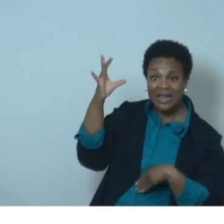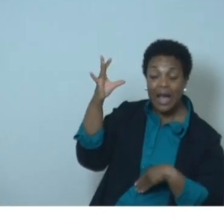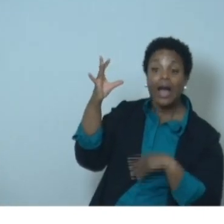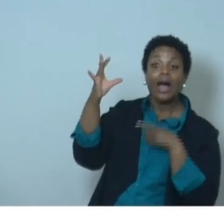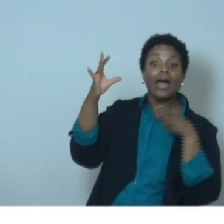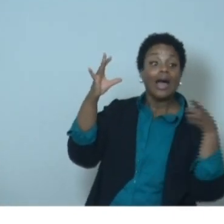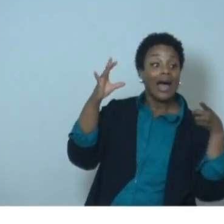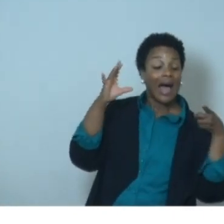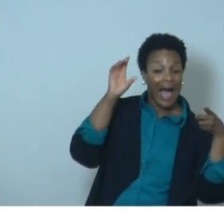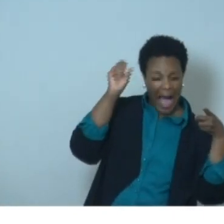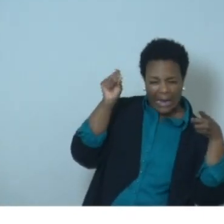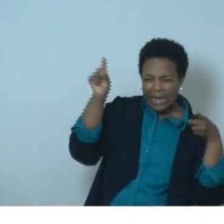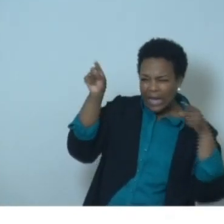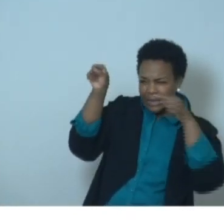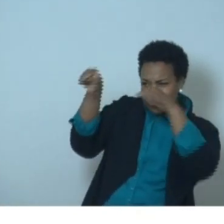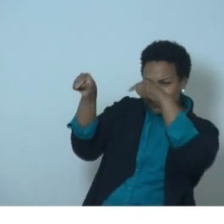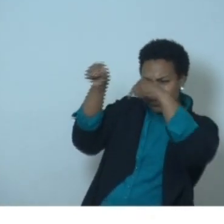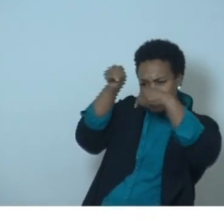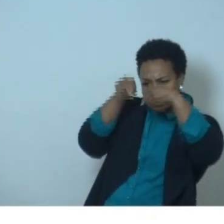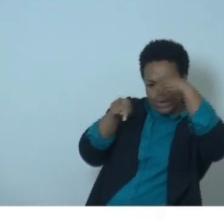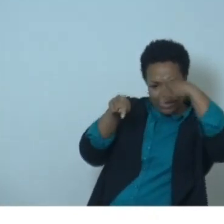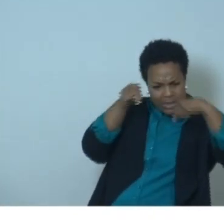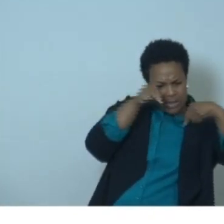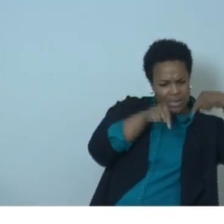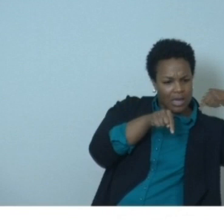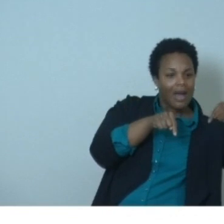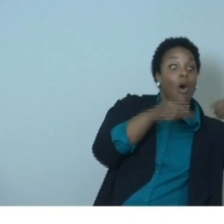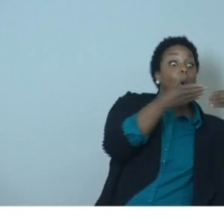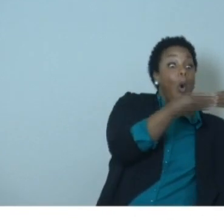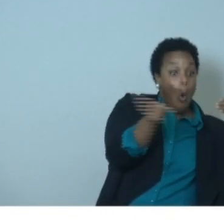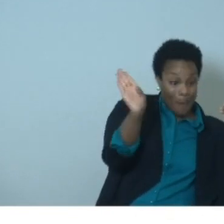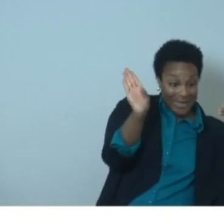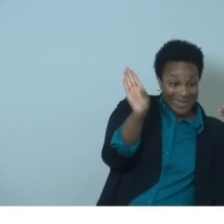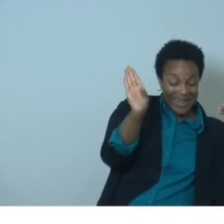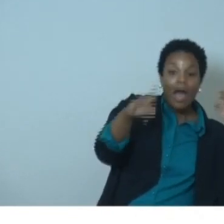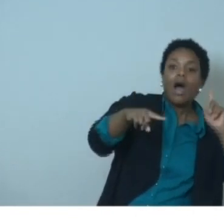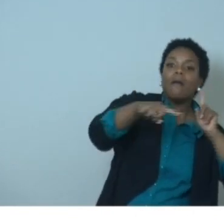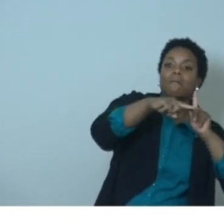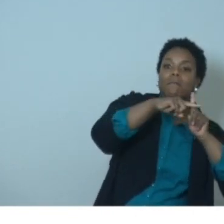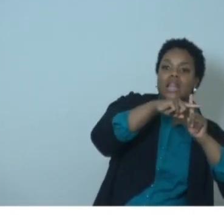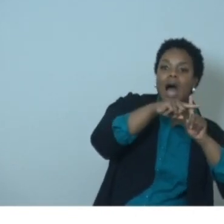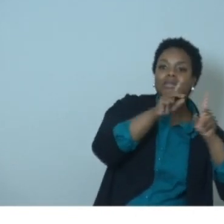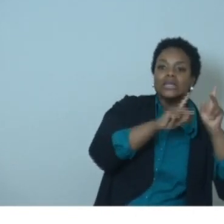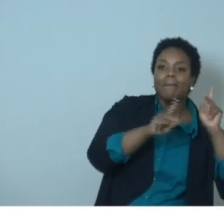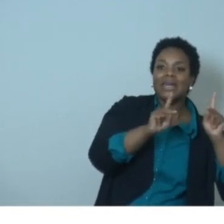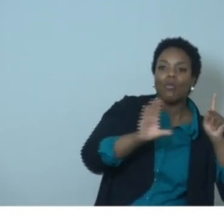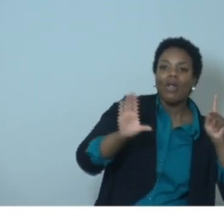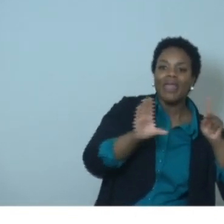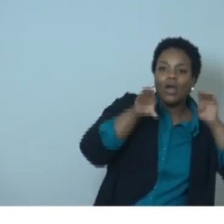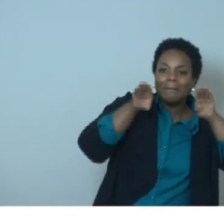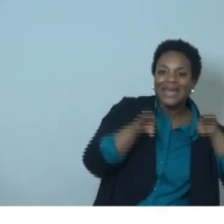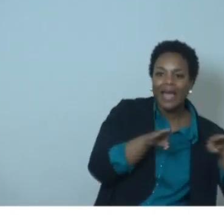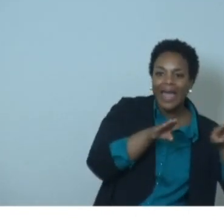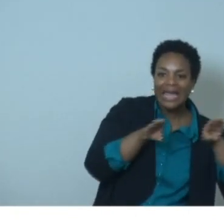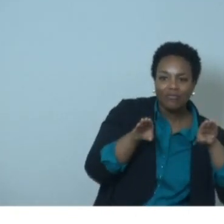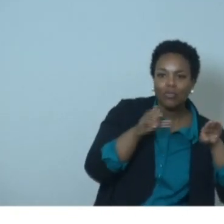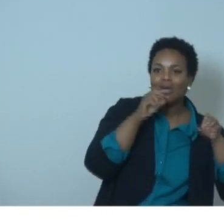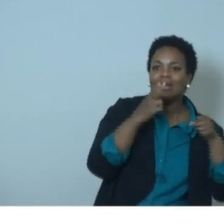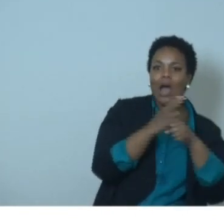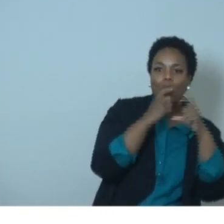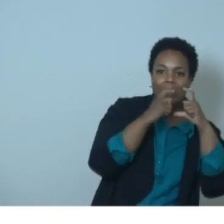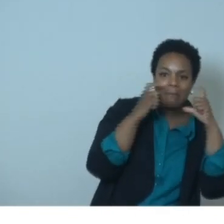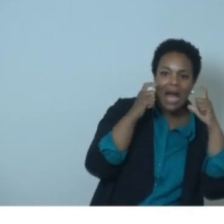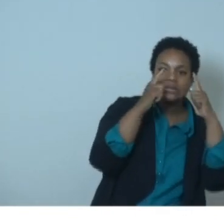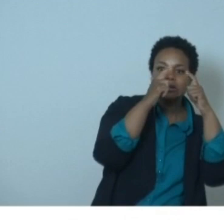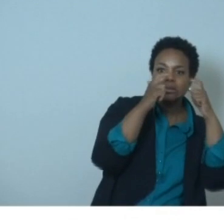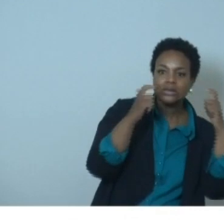and individual behaviors. And California is a state where they don't have a statewide or central public health system.